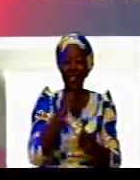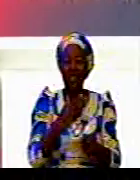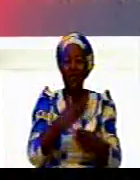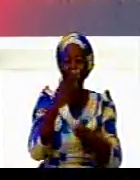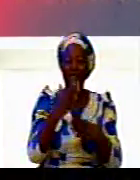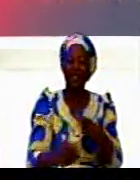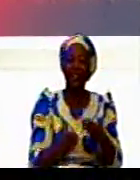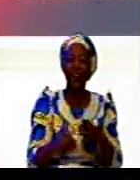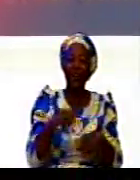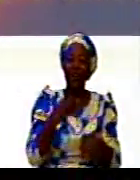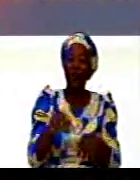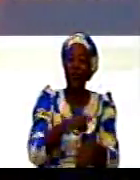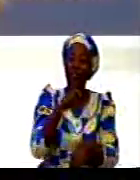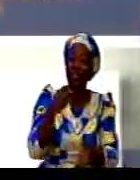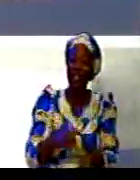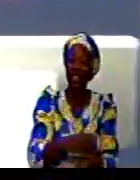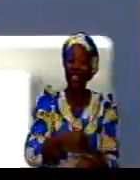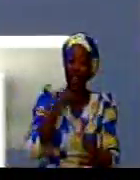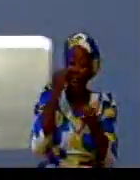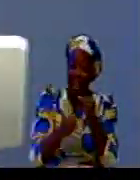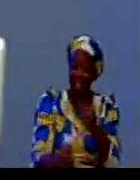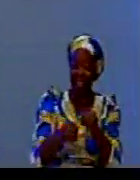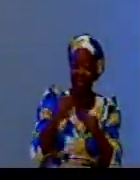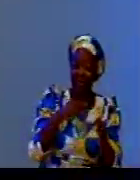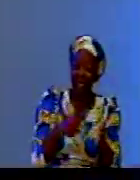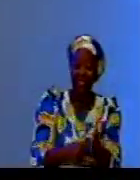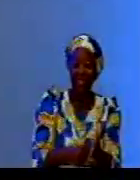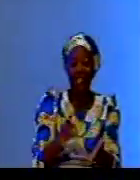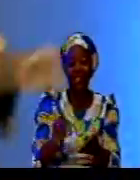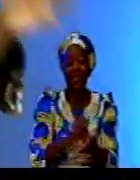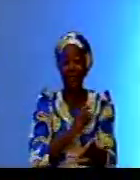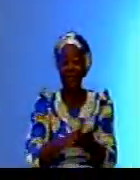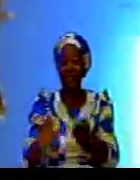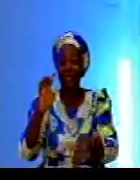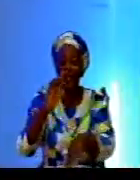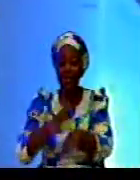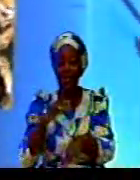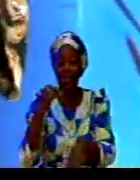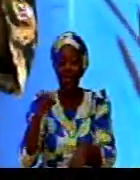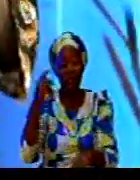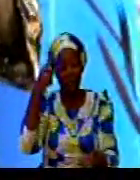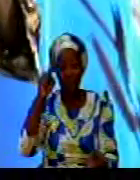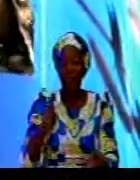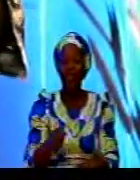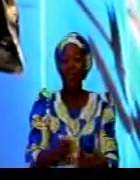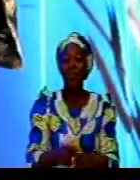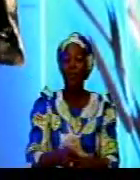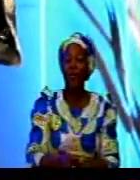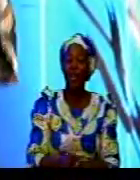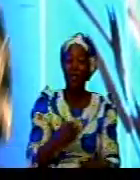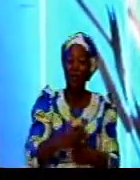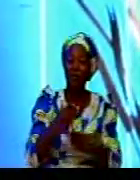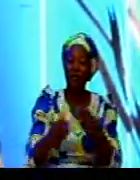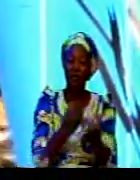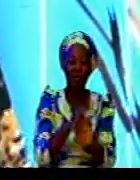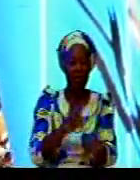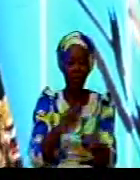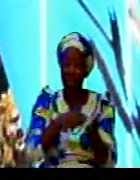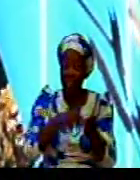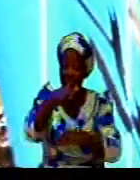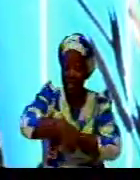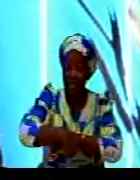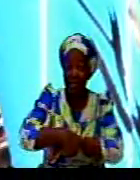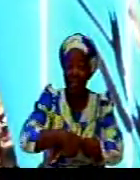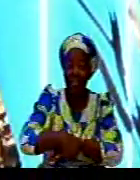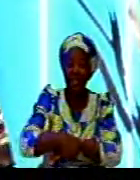And this is the conclusion of this divine touch for